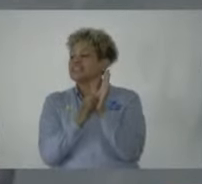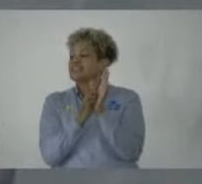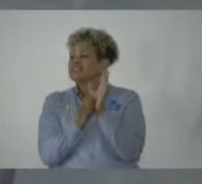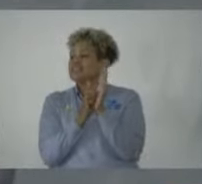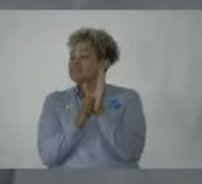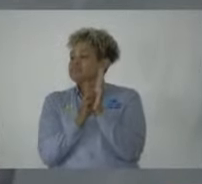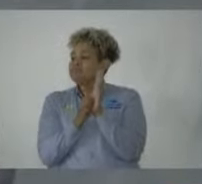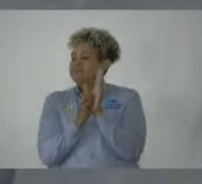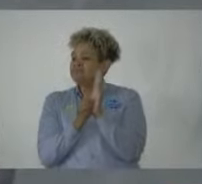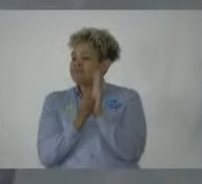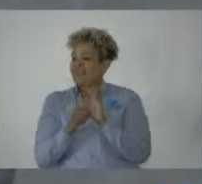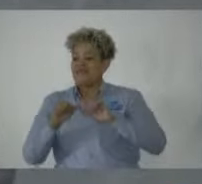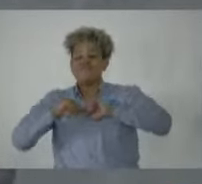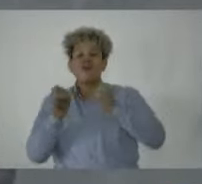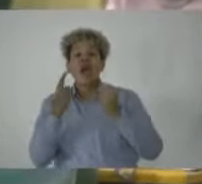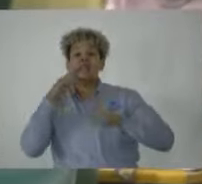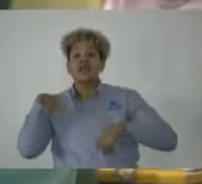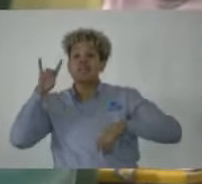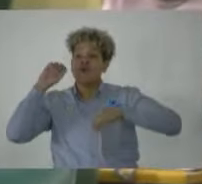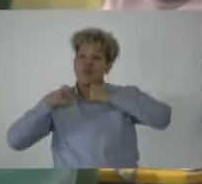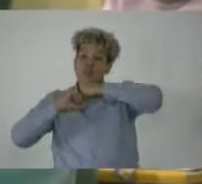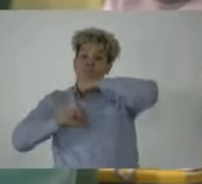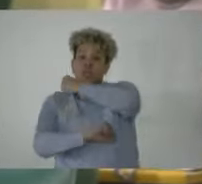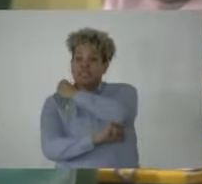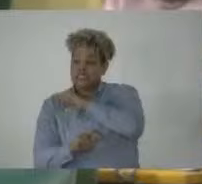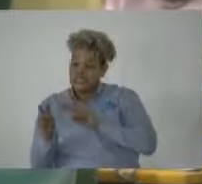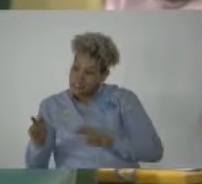violates a founding principle